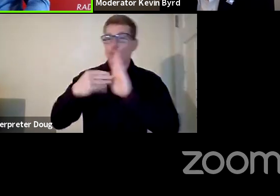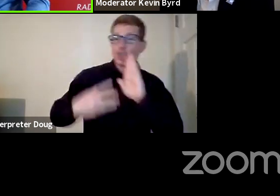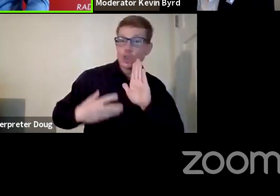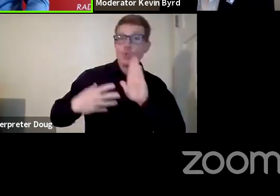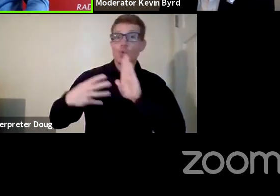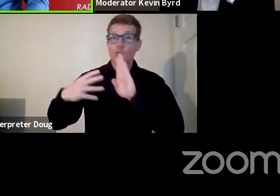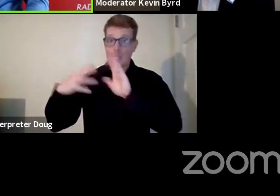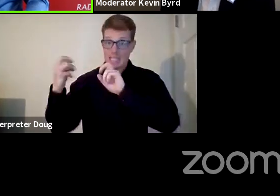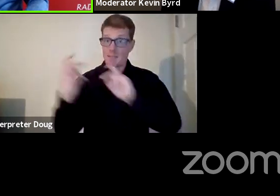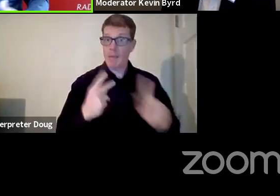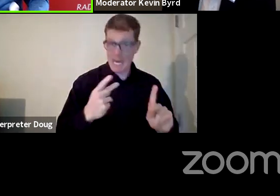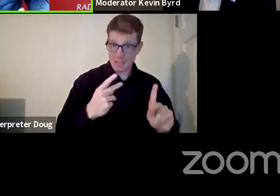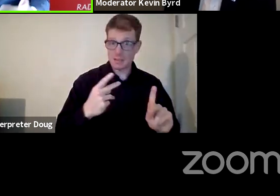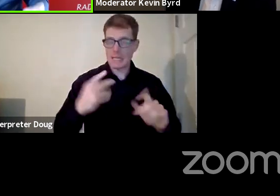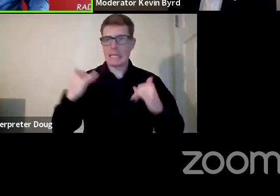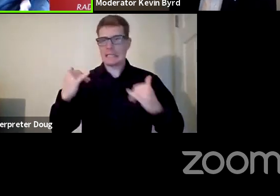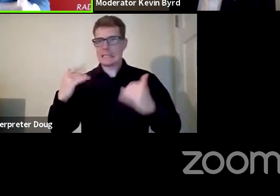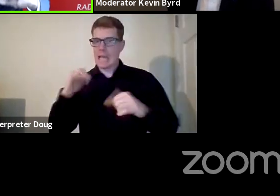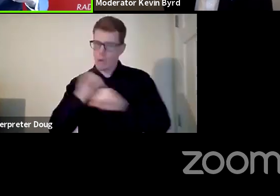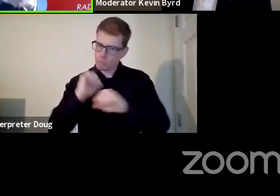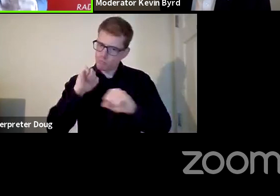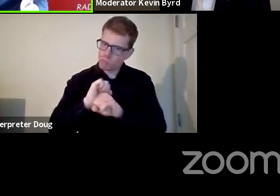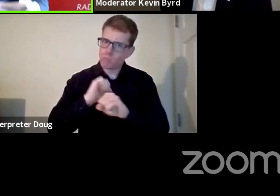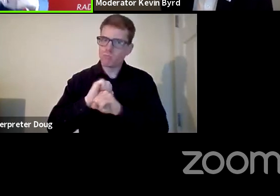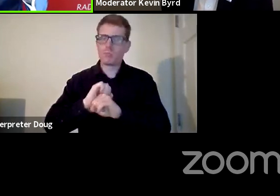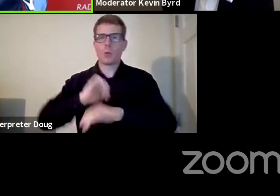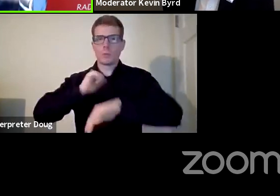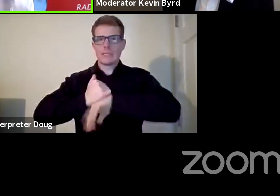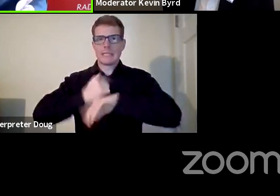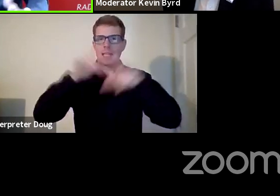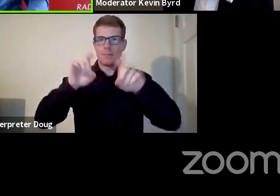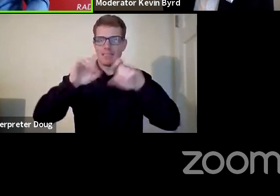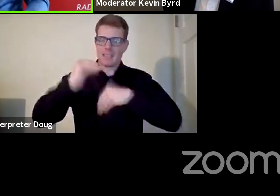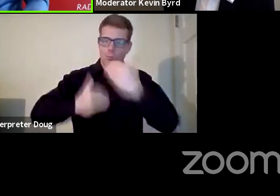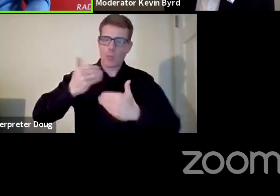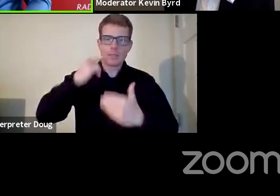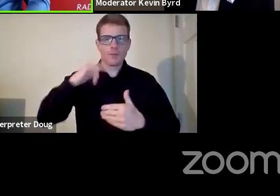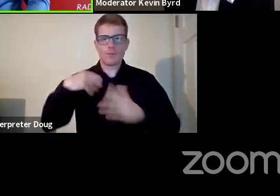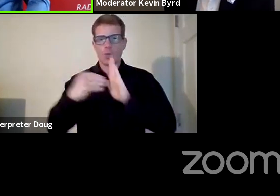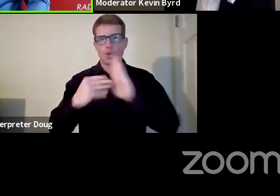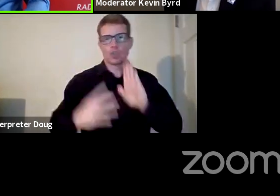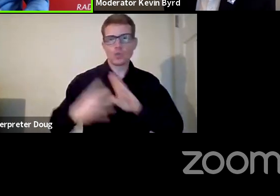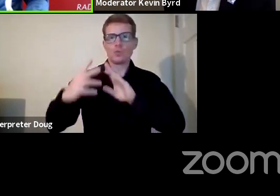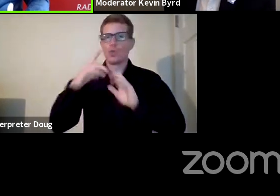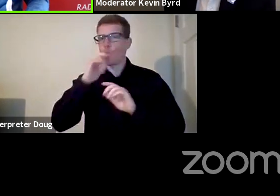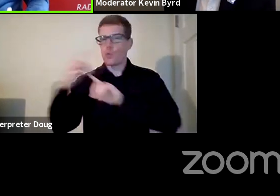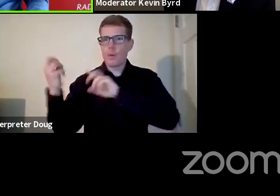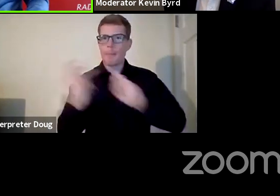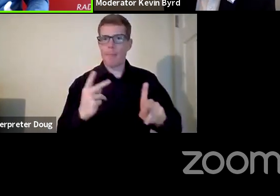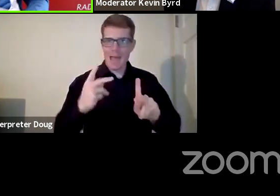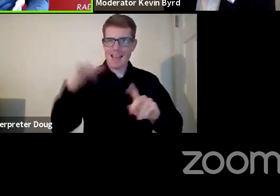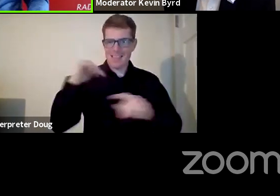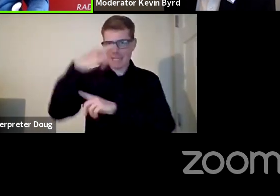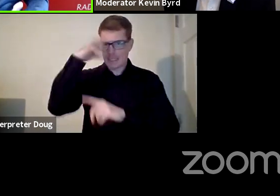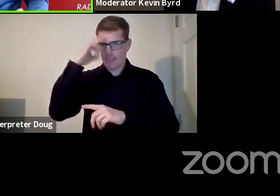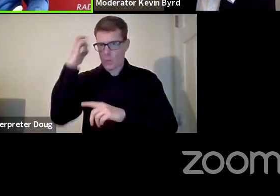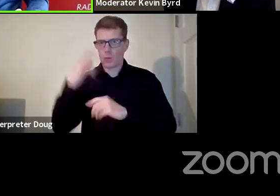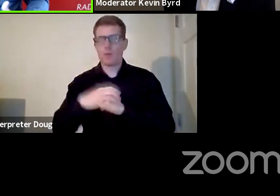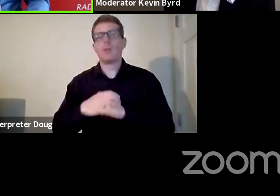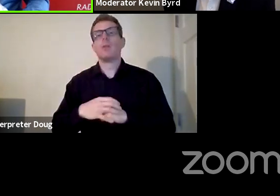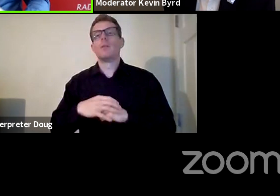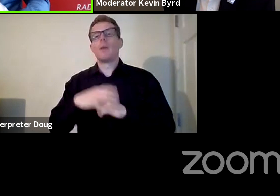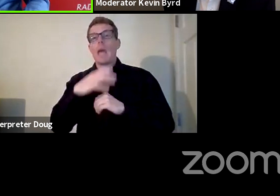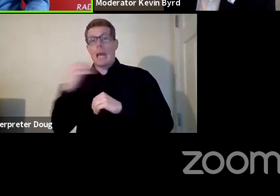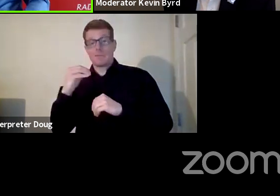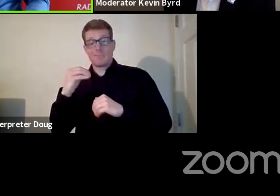during the summer. For example, our student athletes, our RAs, our Quest advisors. So we're going to make sure that we're able to provide that